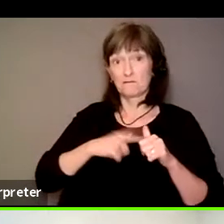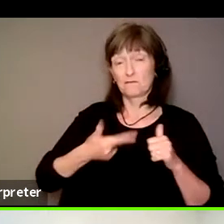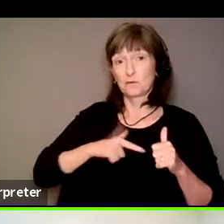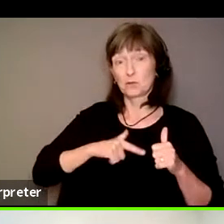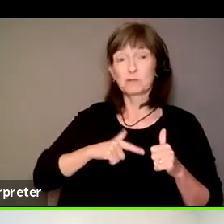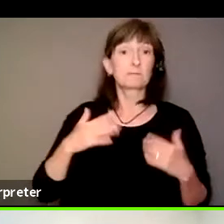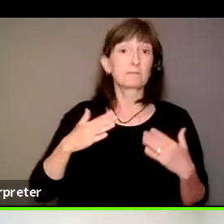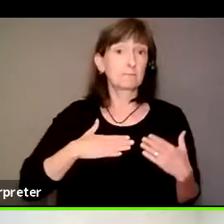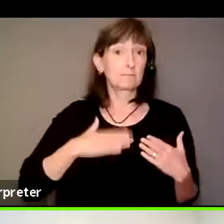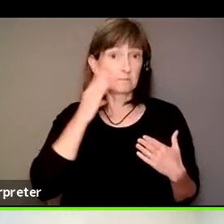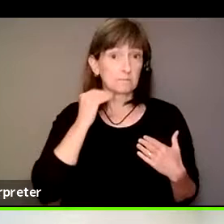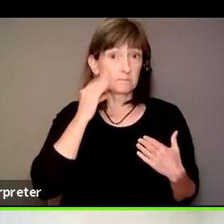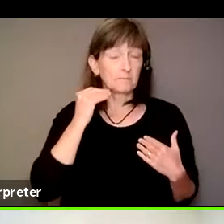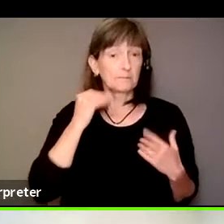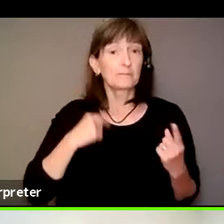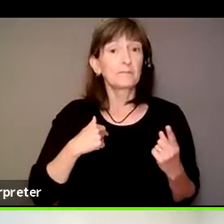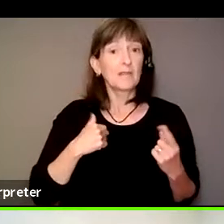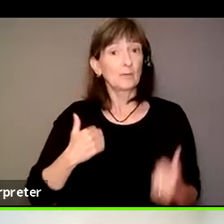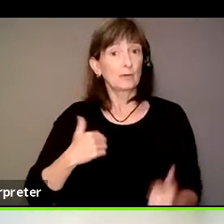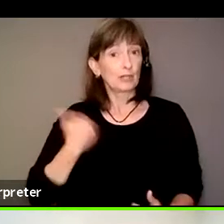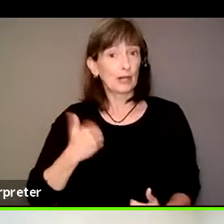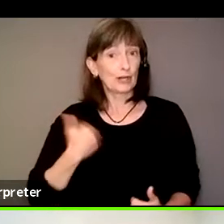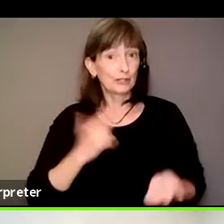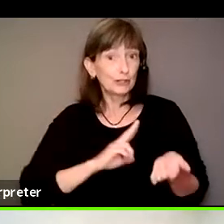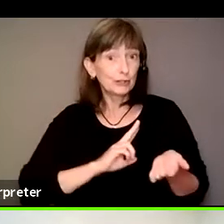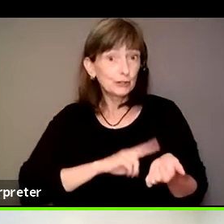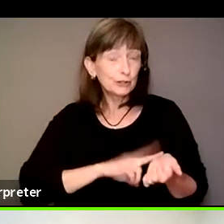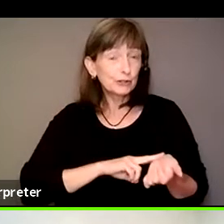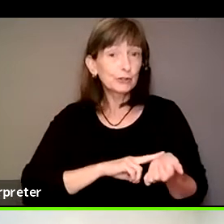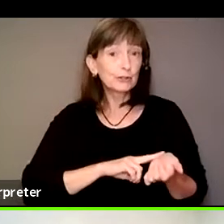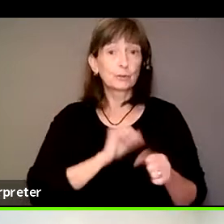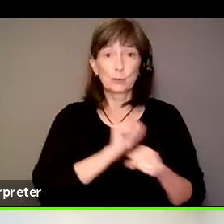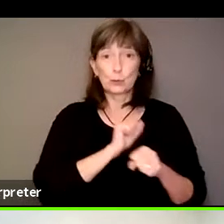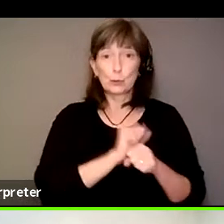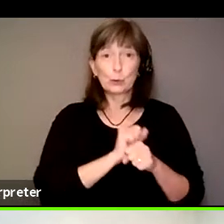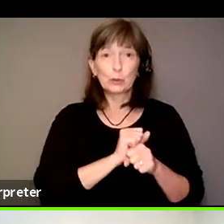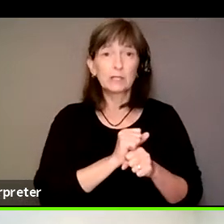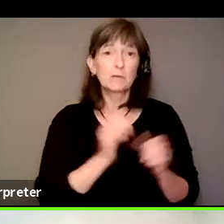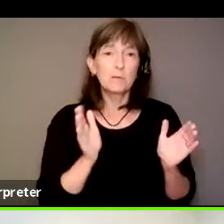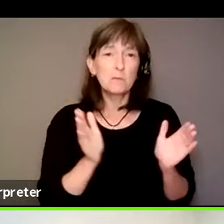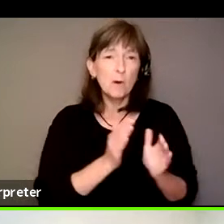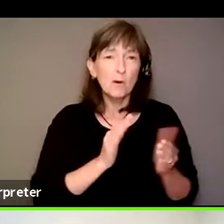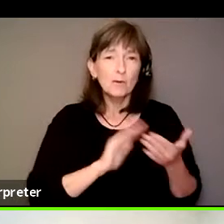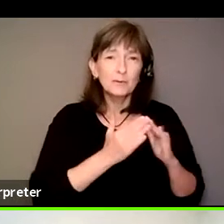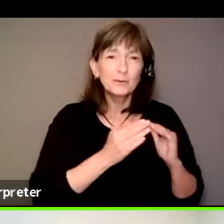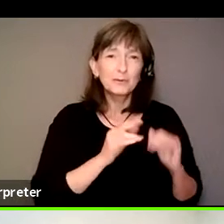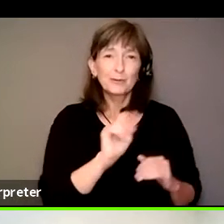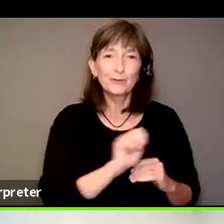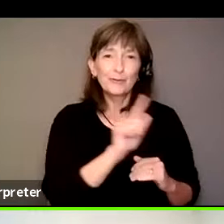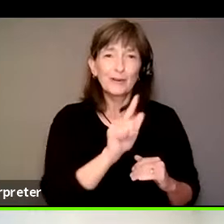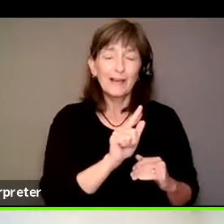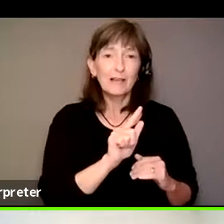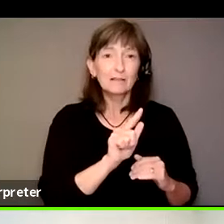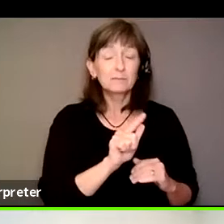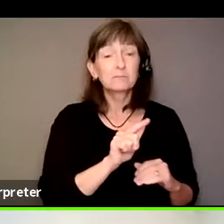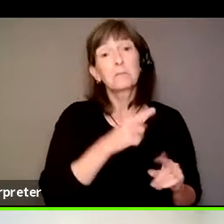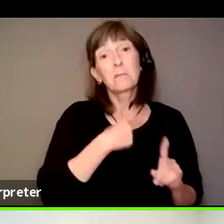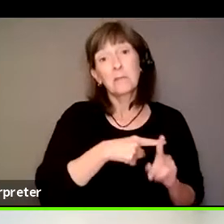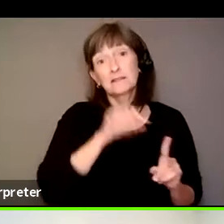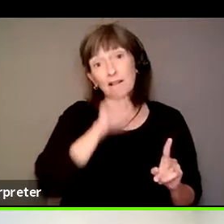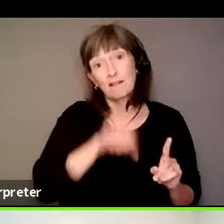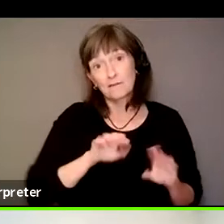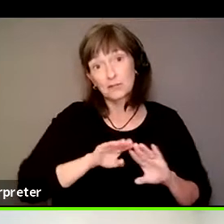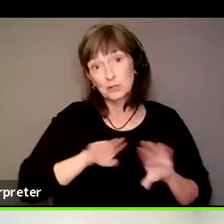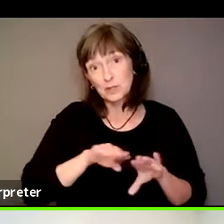that I was a young nurse working in a rural Newfoundland community. And I love to swim, but I